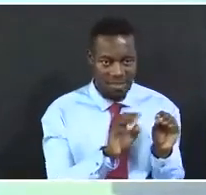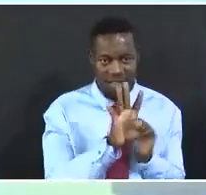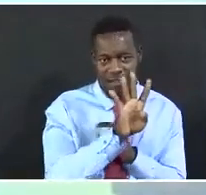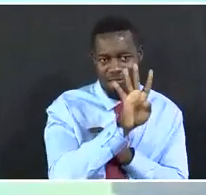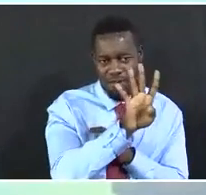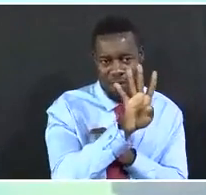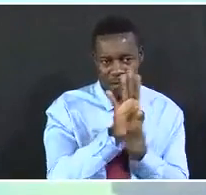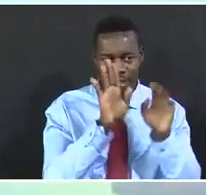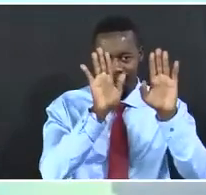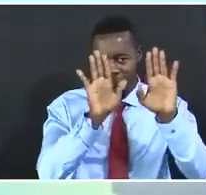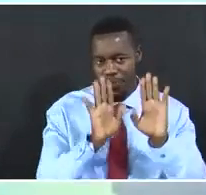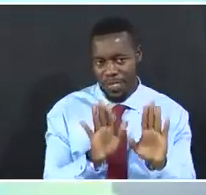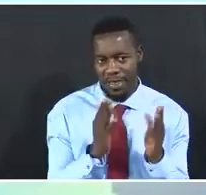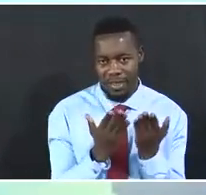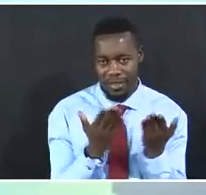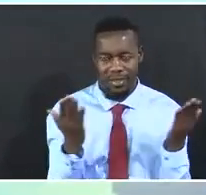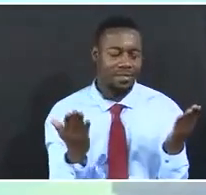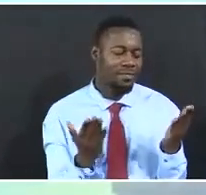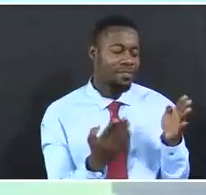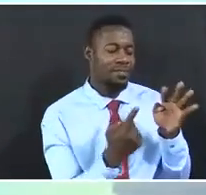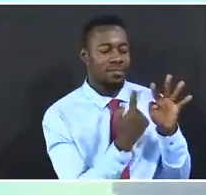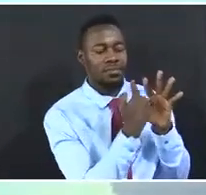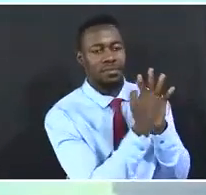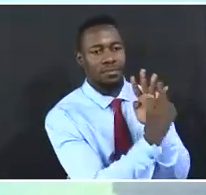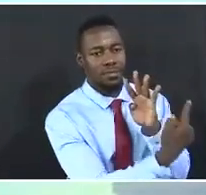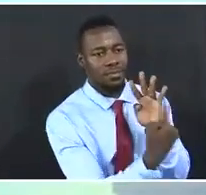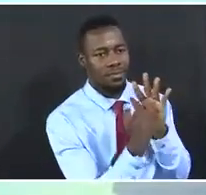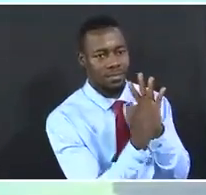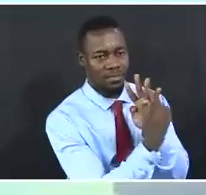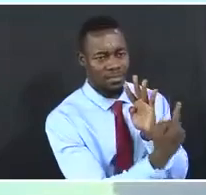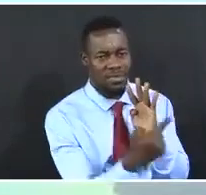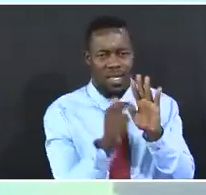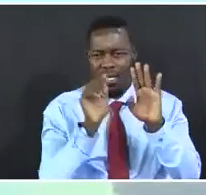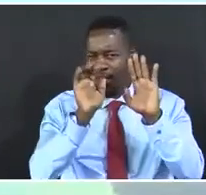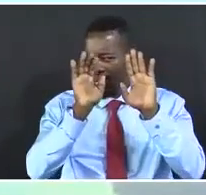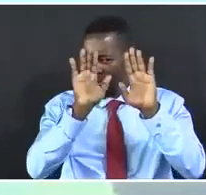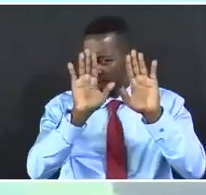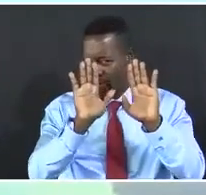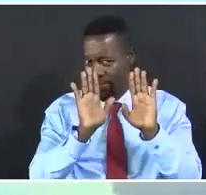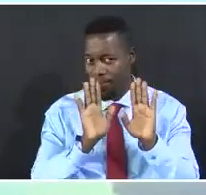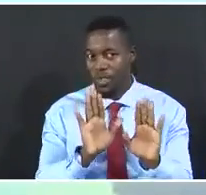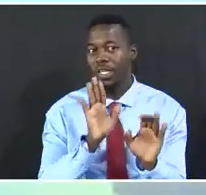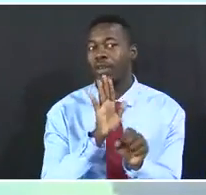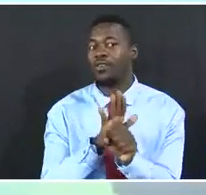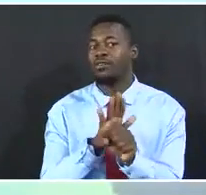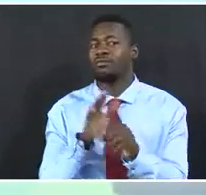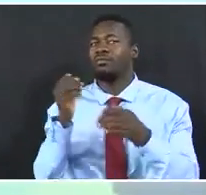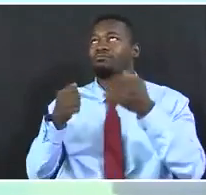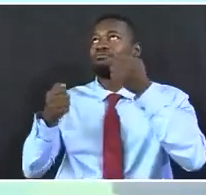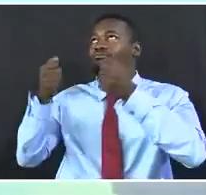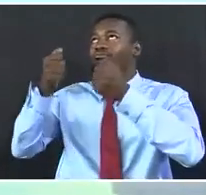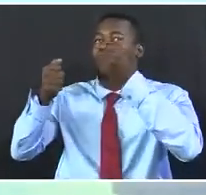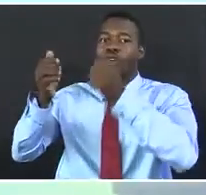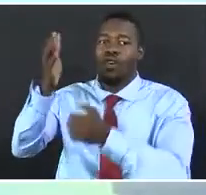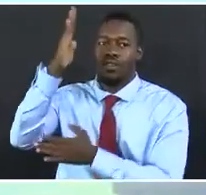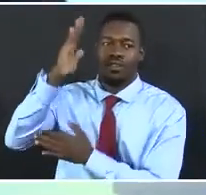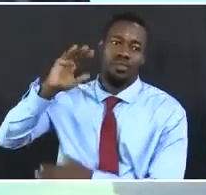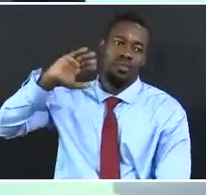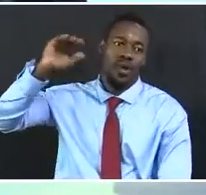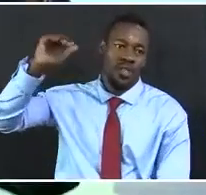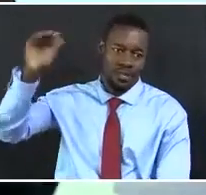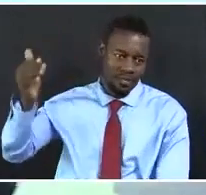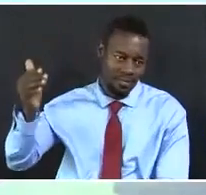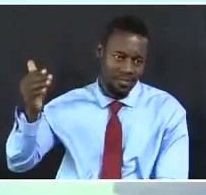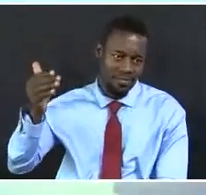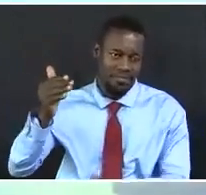characteristics that are critical for one to ascend the mountain of God. The first